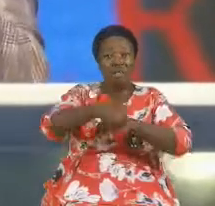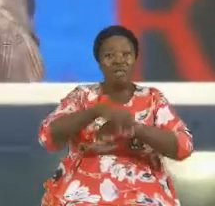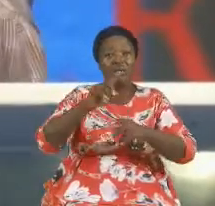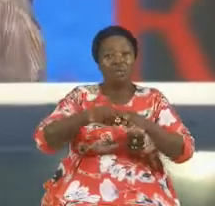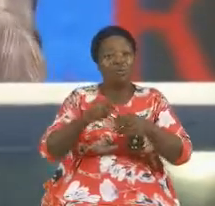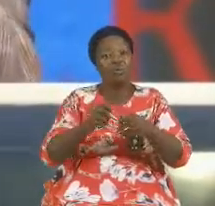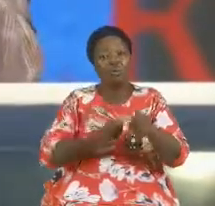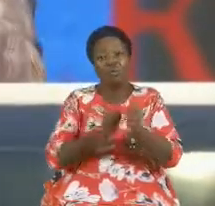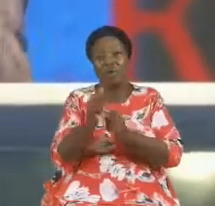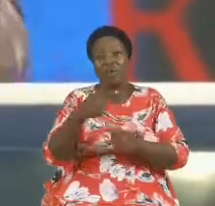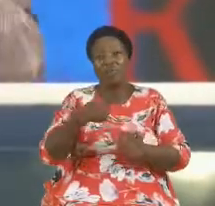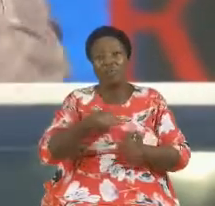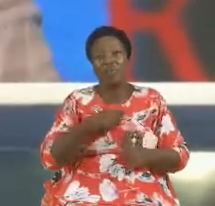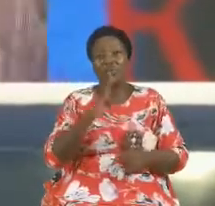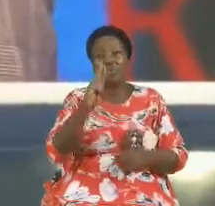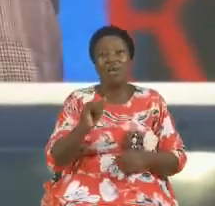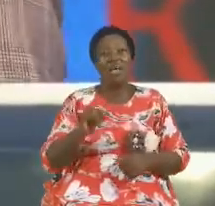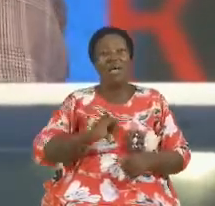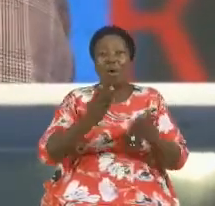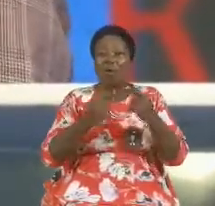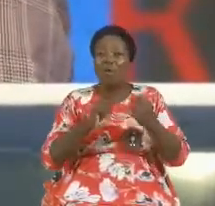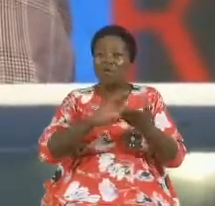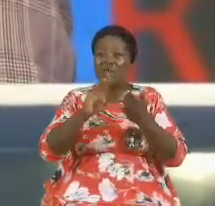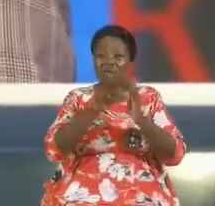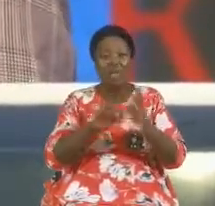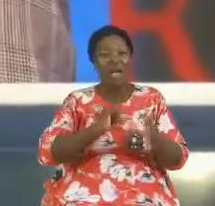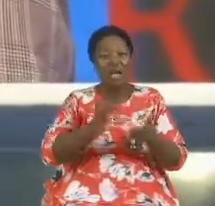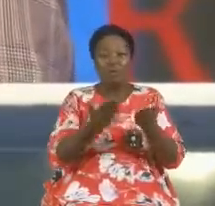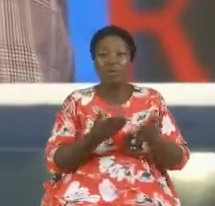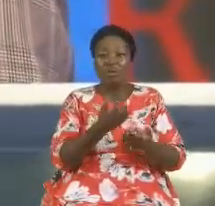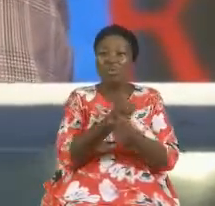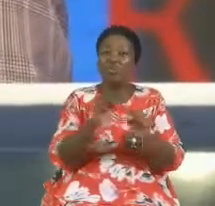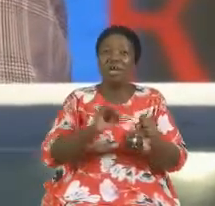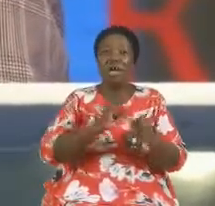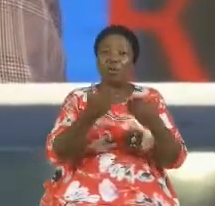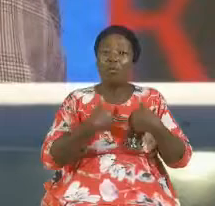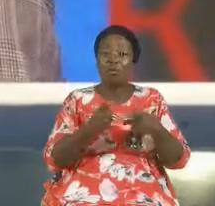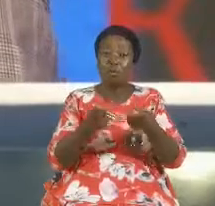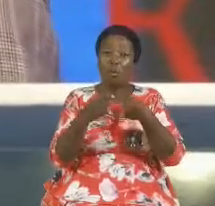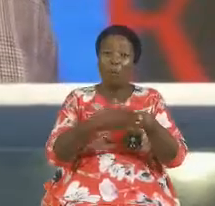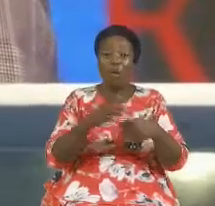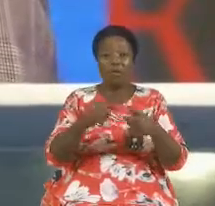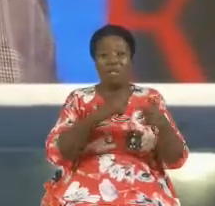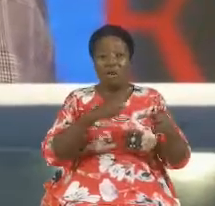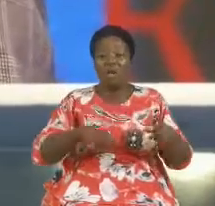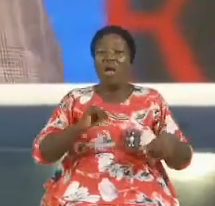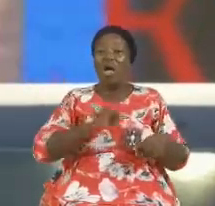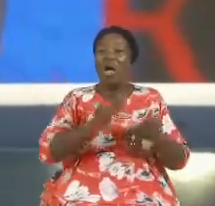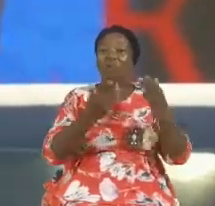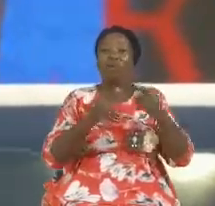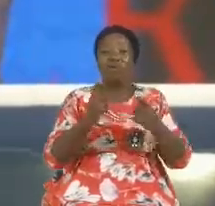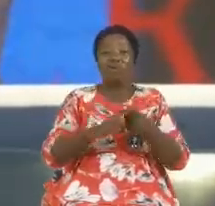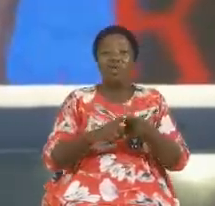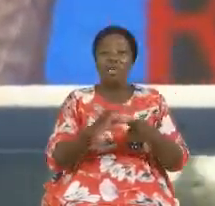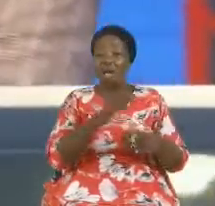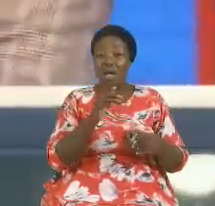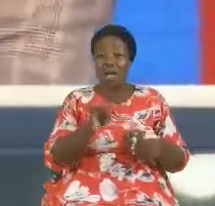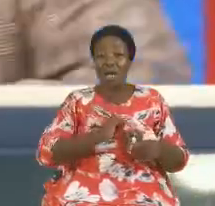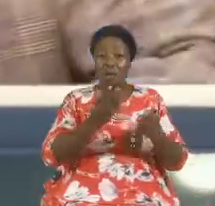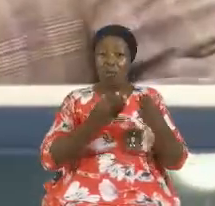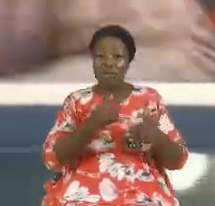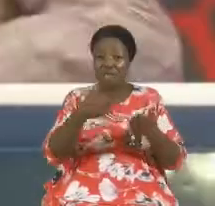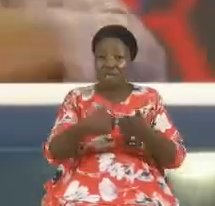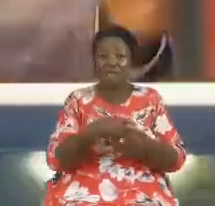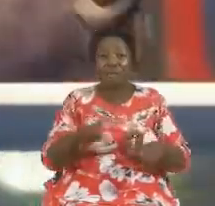not allow this night to pass me by. I want forgiveness. I want salvation. I want reconciliation